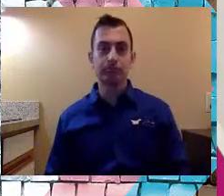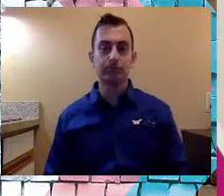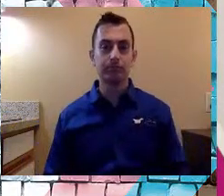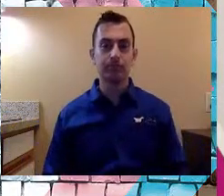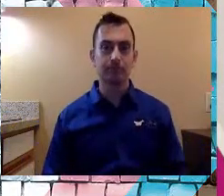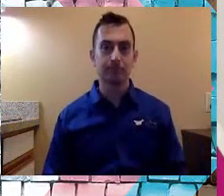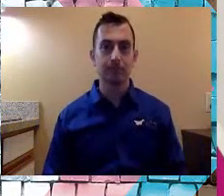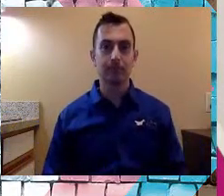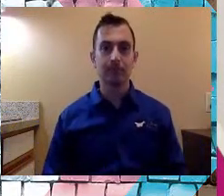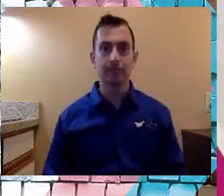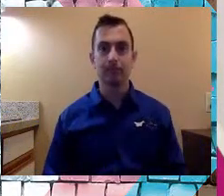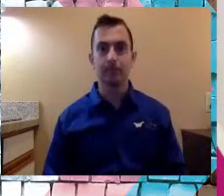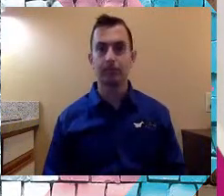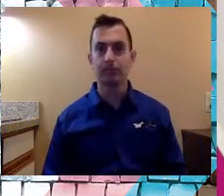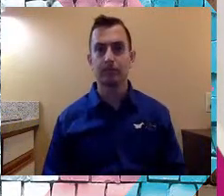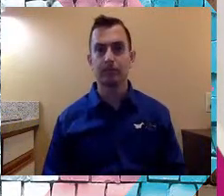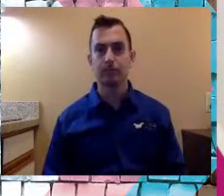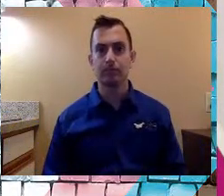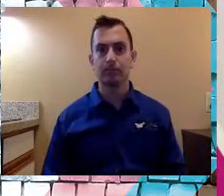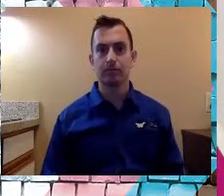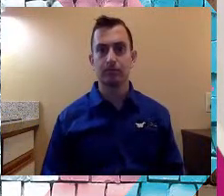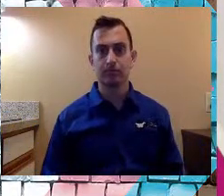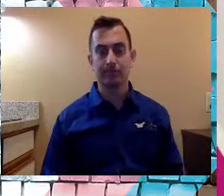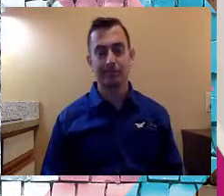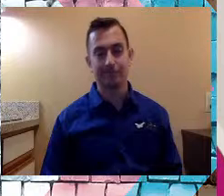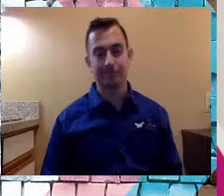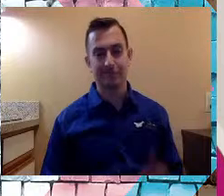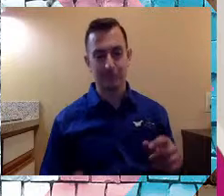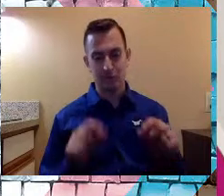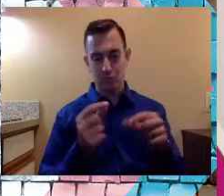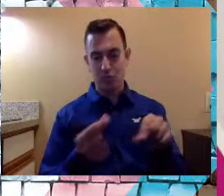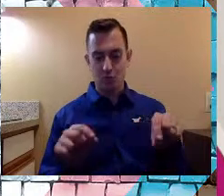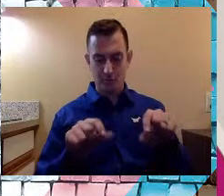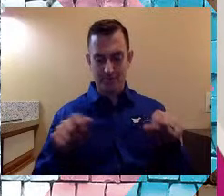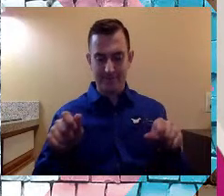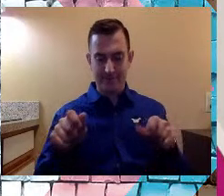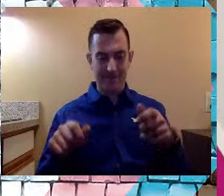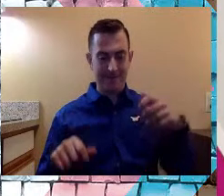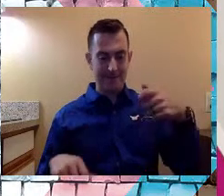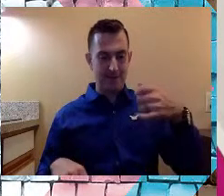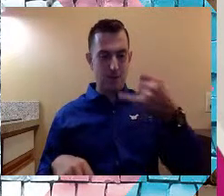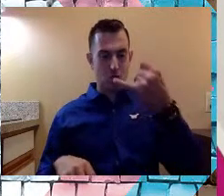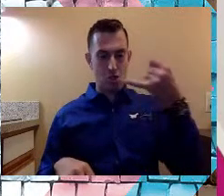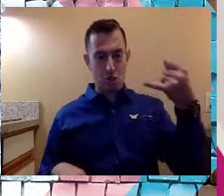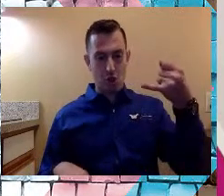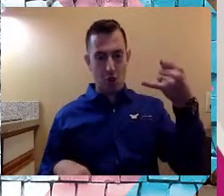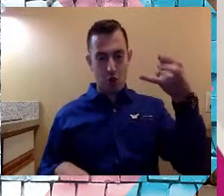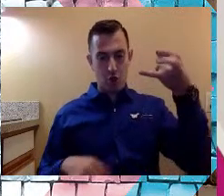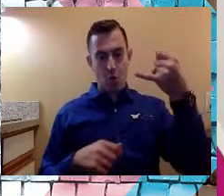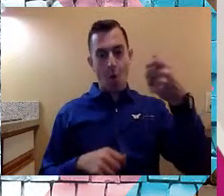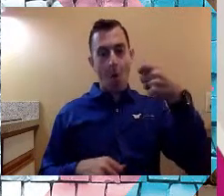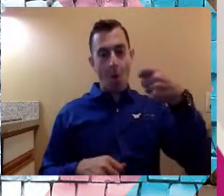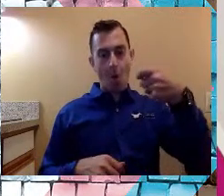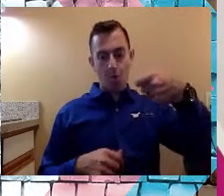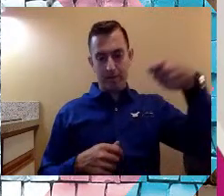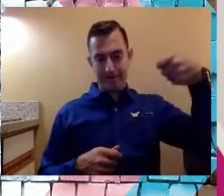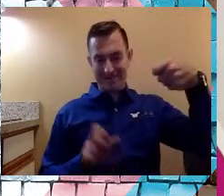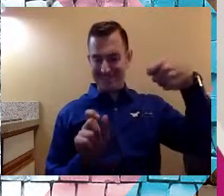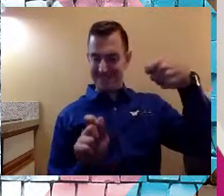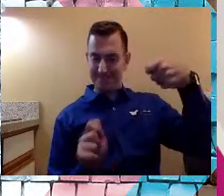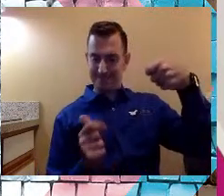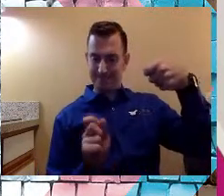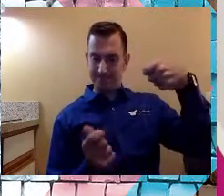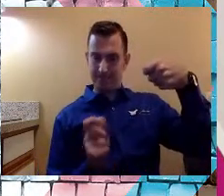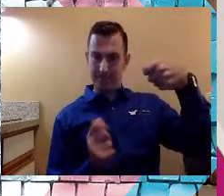And you can also do the method where you twist the stick. And I think that's all the orange I want. So then